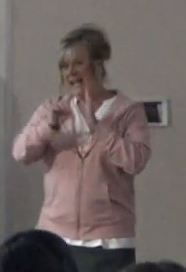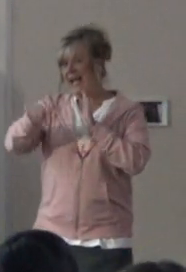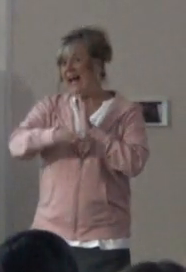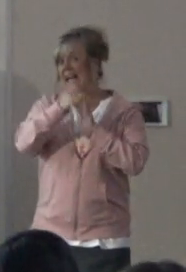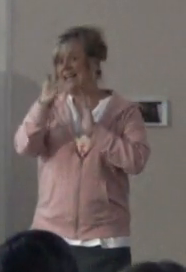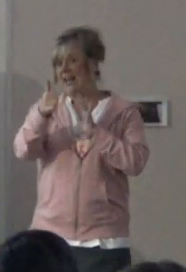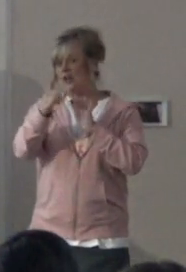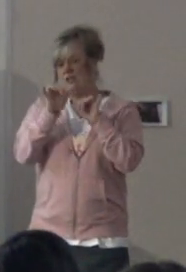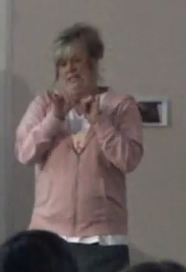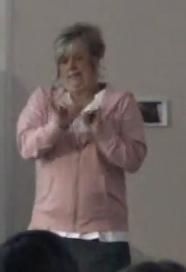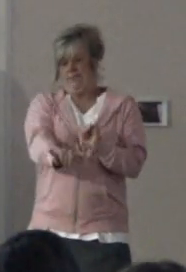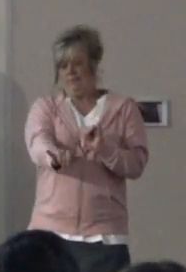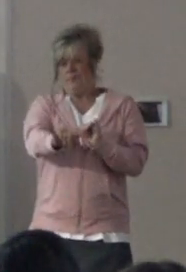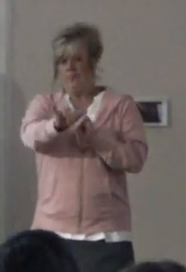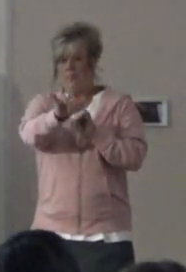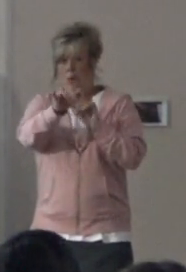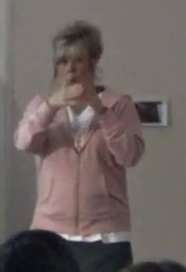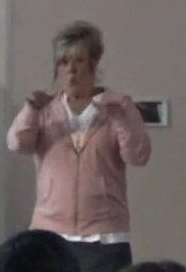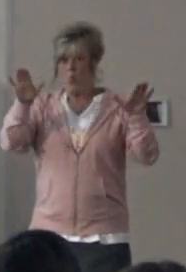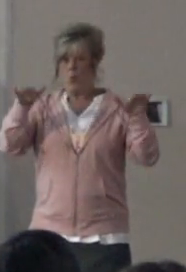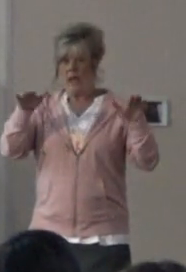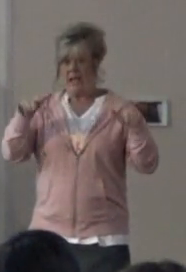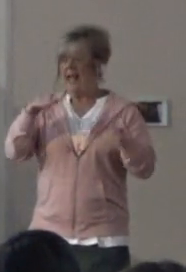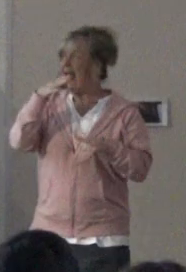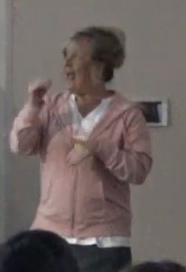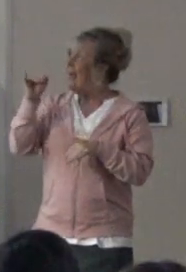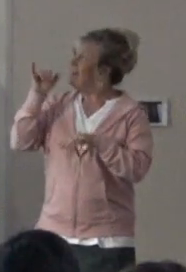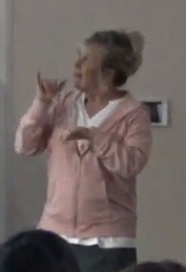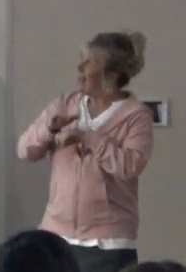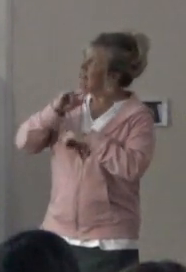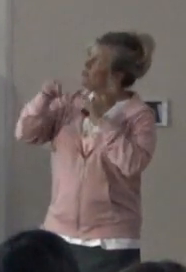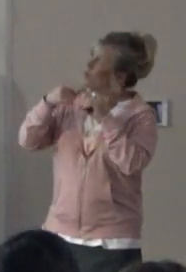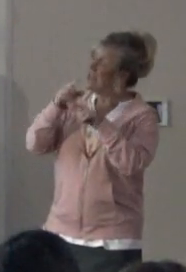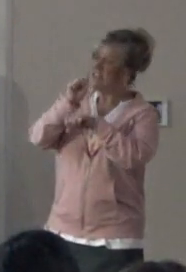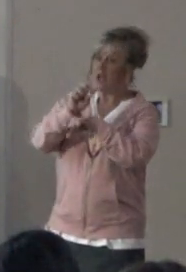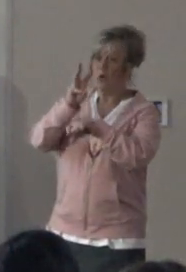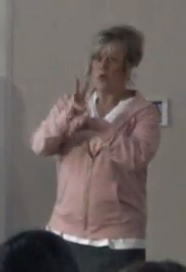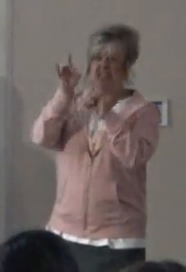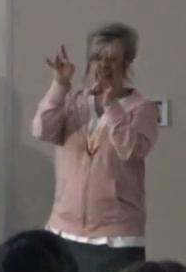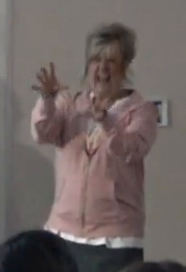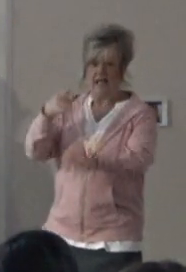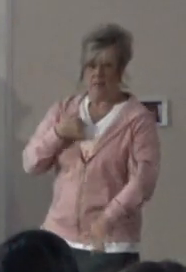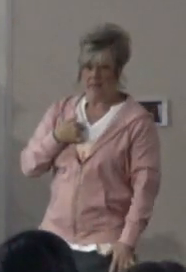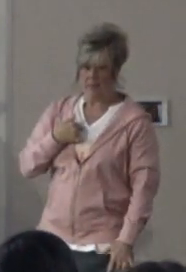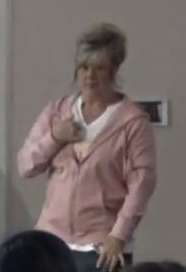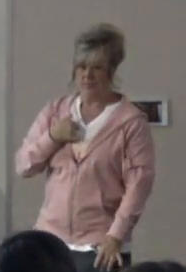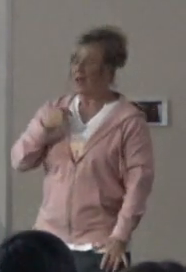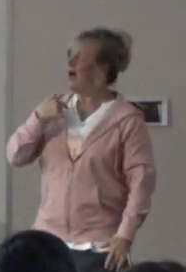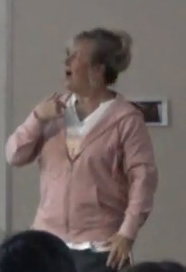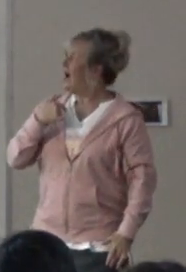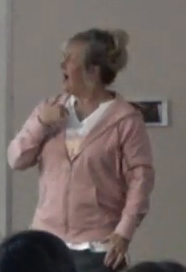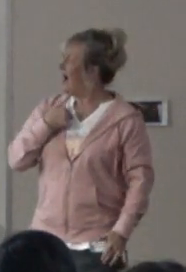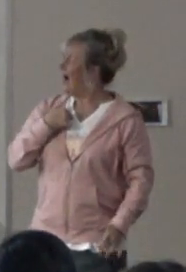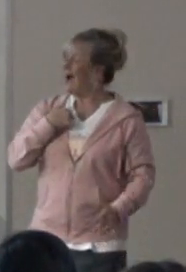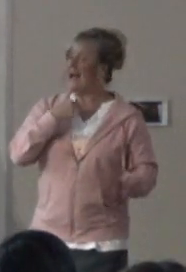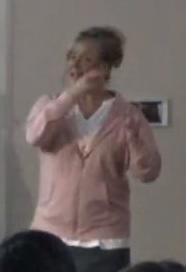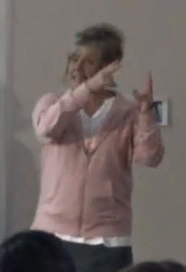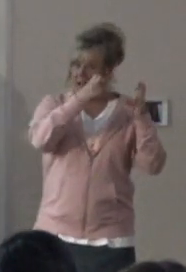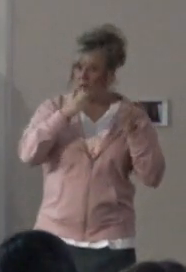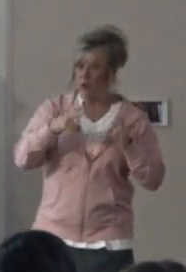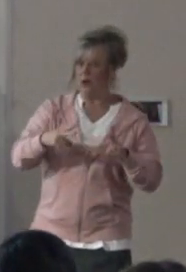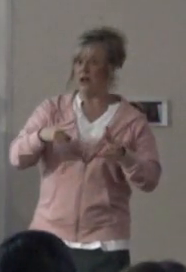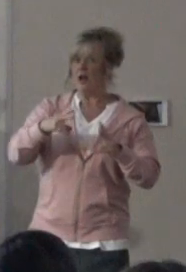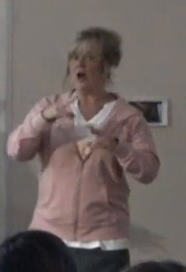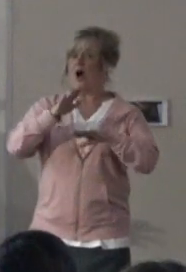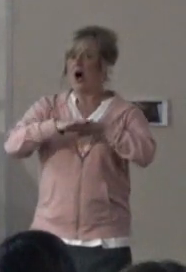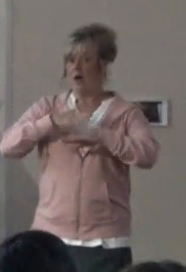stagnant butterfly wing. And that's when SolidWorks started hating me. So I had downloaded SolidWorks on my